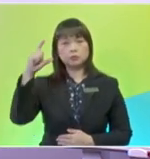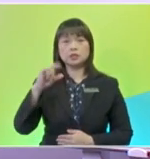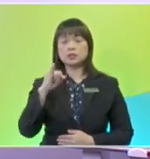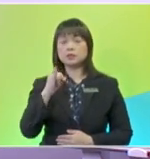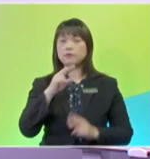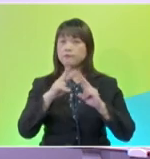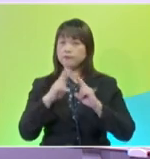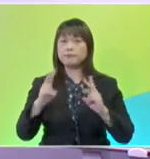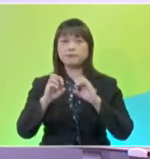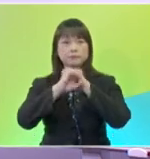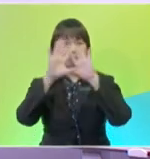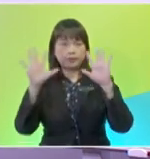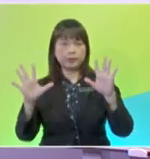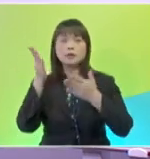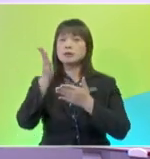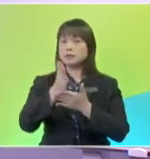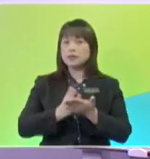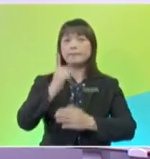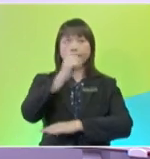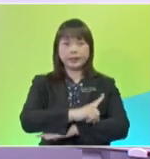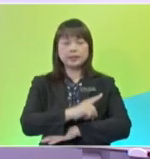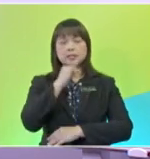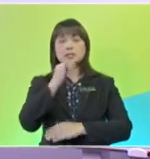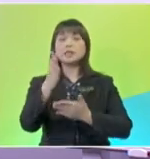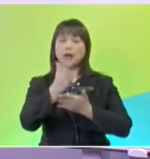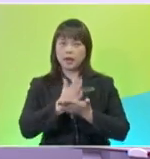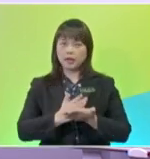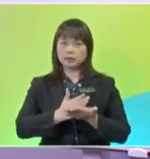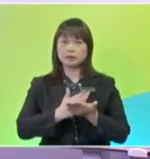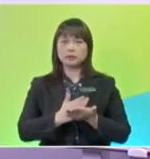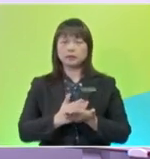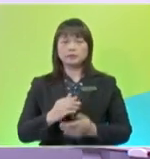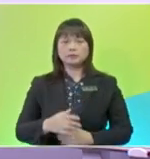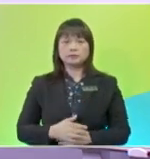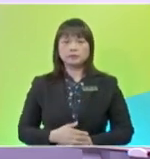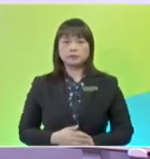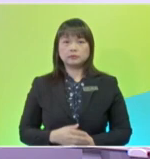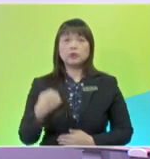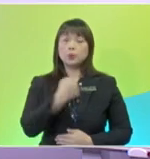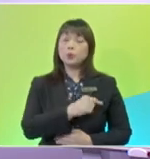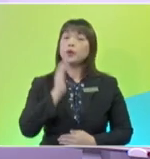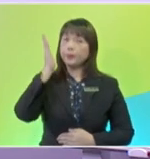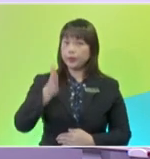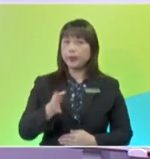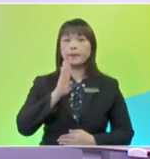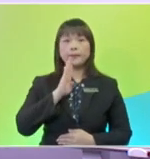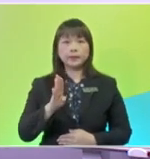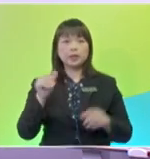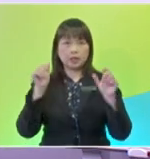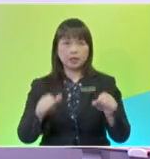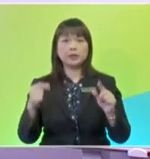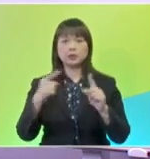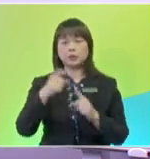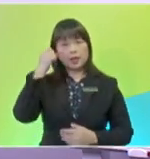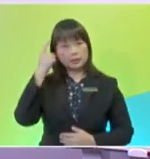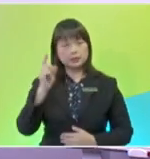it's half lit, half bright. So that way, we'll be able to, understand our day-to-day sky a bit